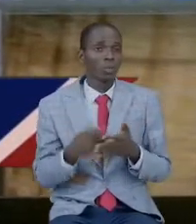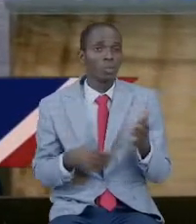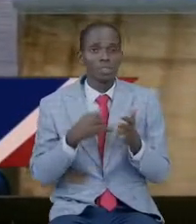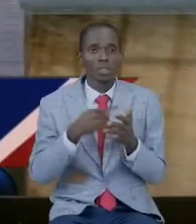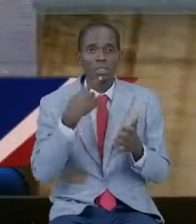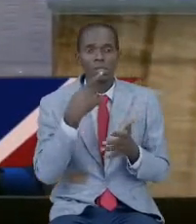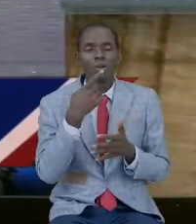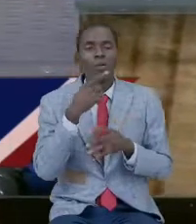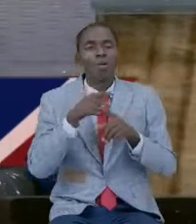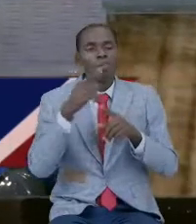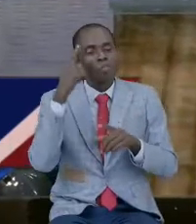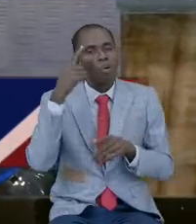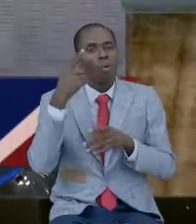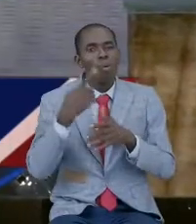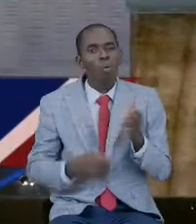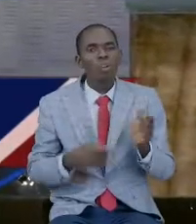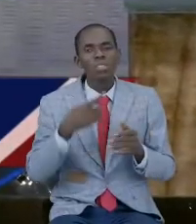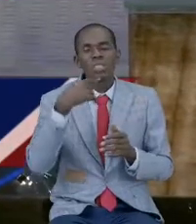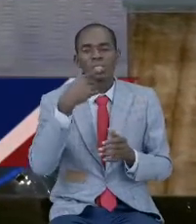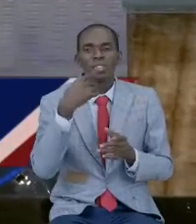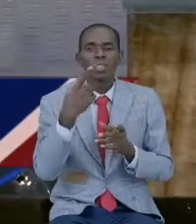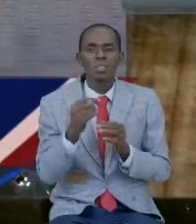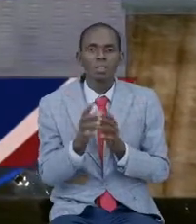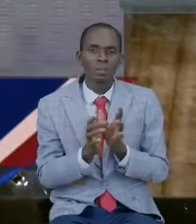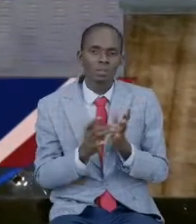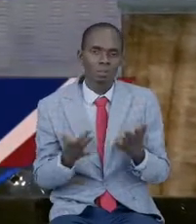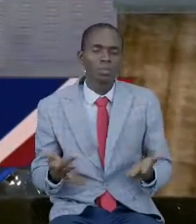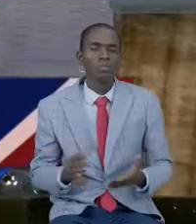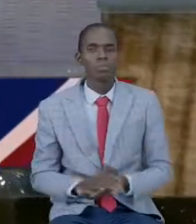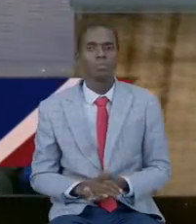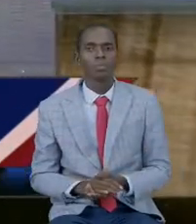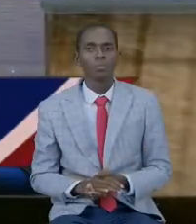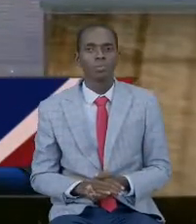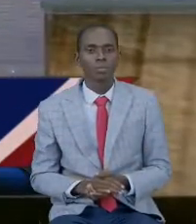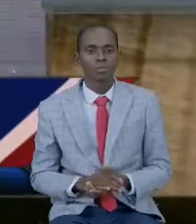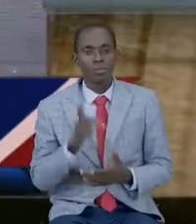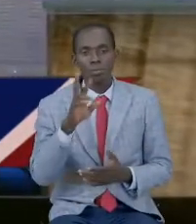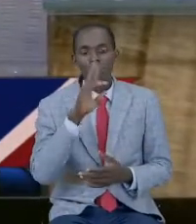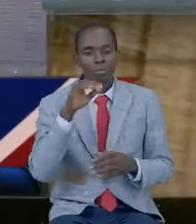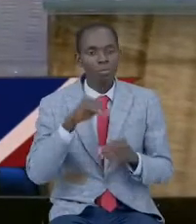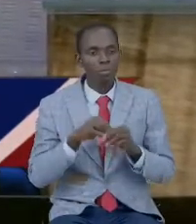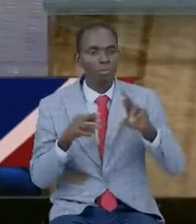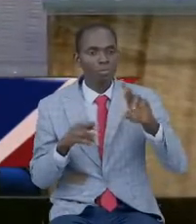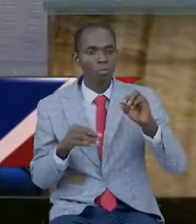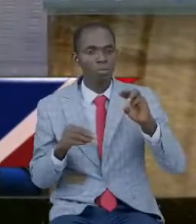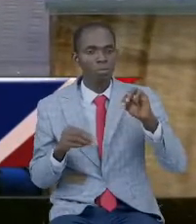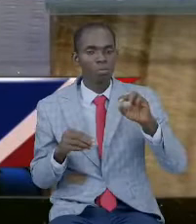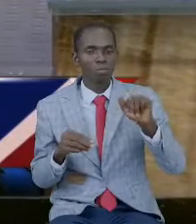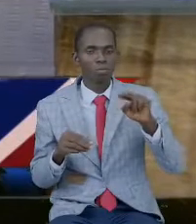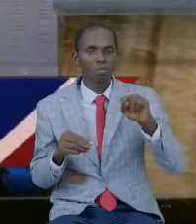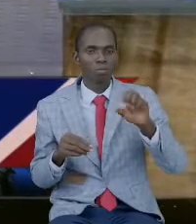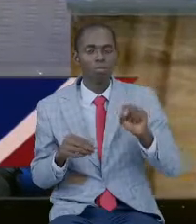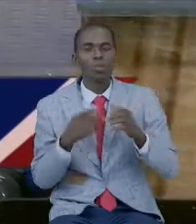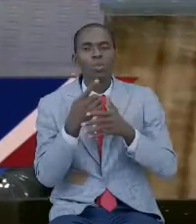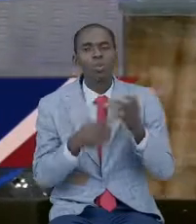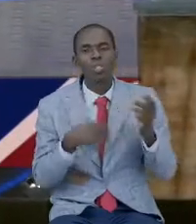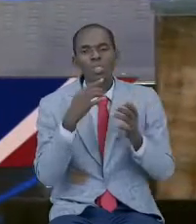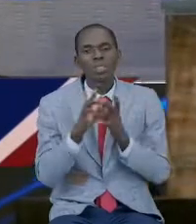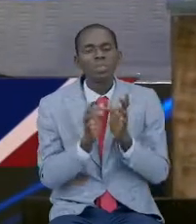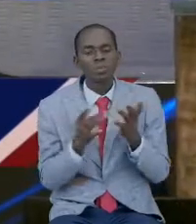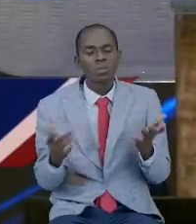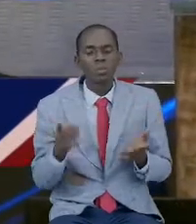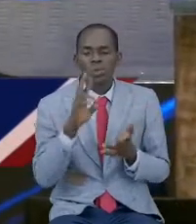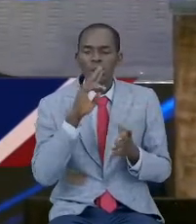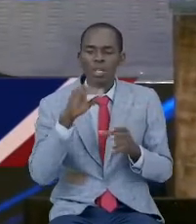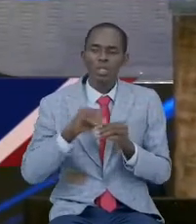you're in Galatians, what says the scriptures? You're in Romans, what says the scriptures? You're in the house